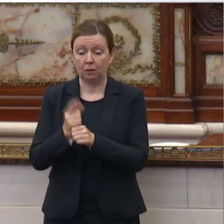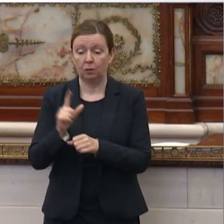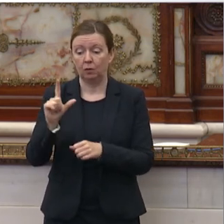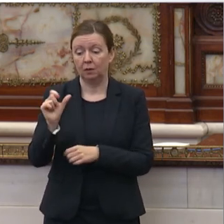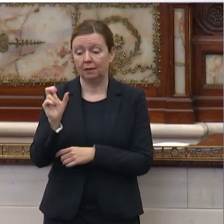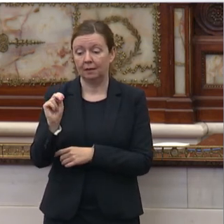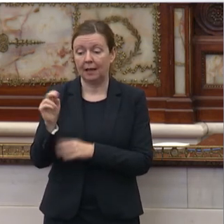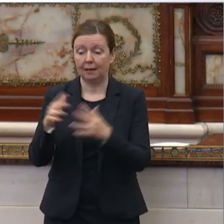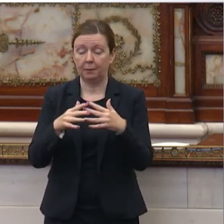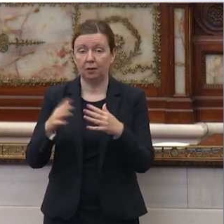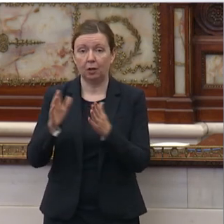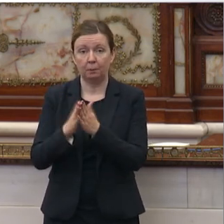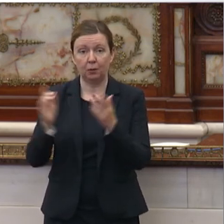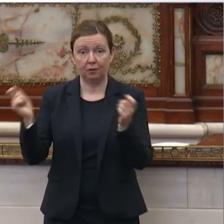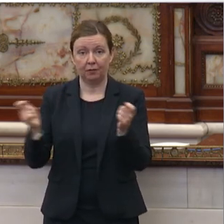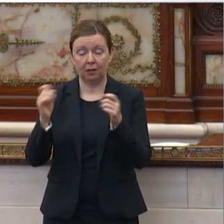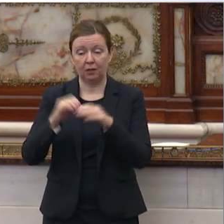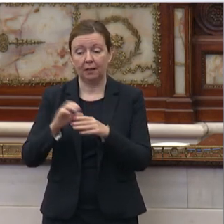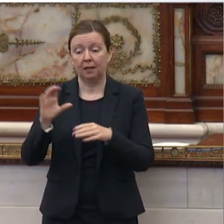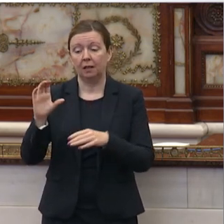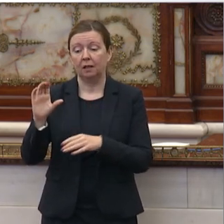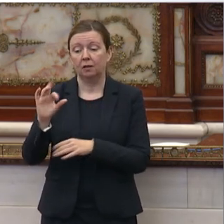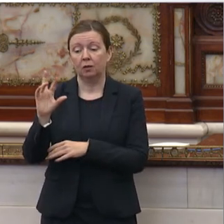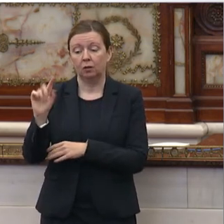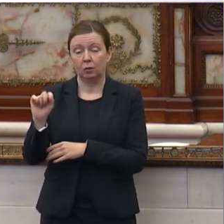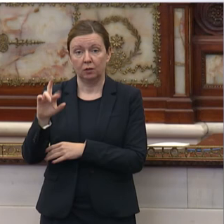American Book Fair in the courtyard of City Hall.